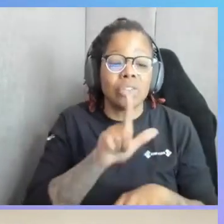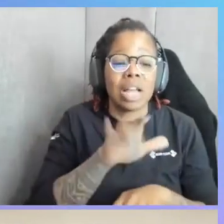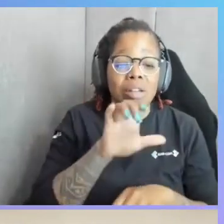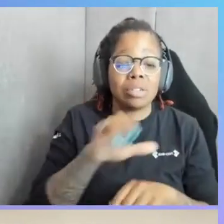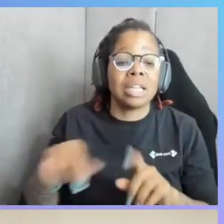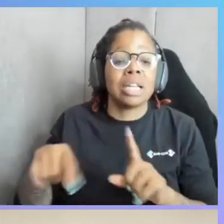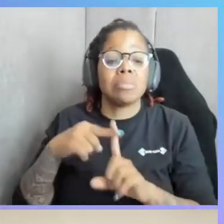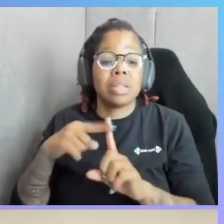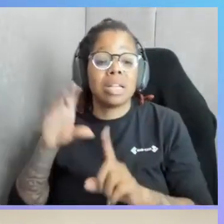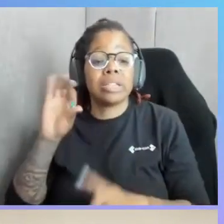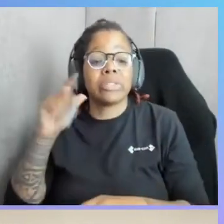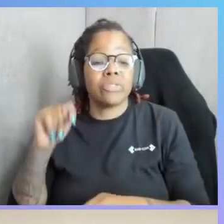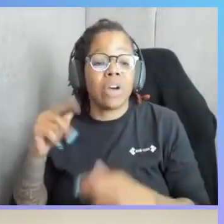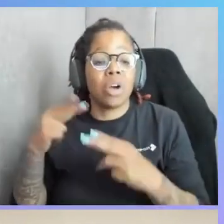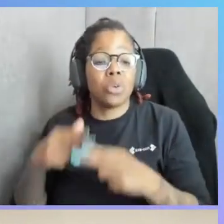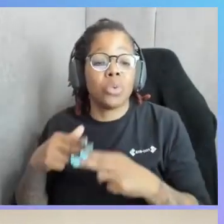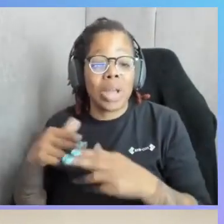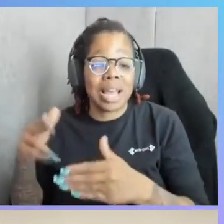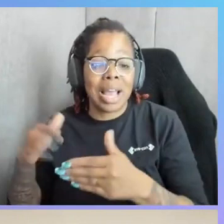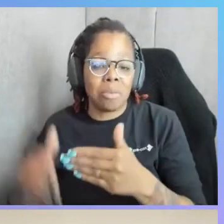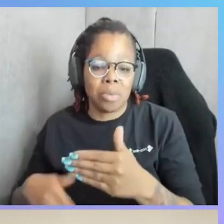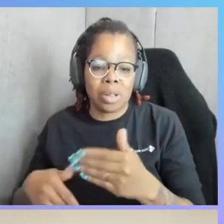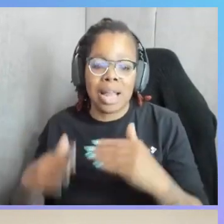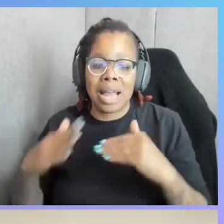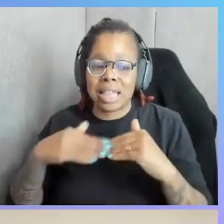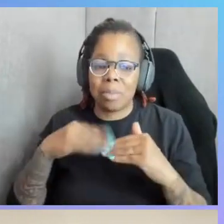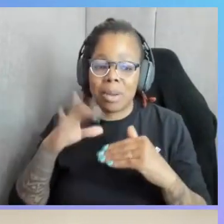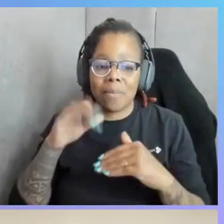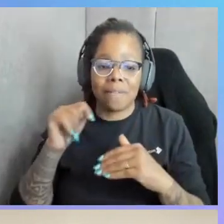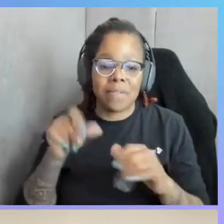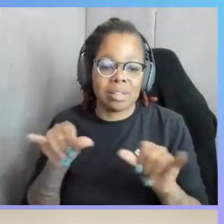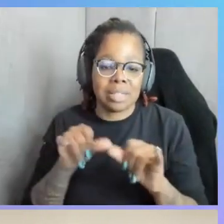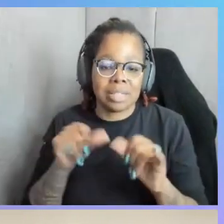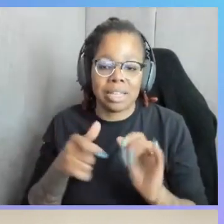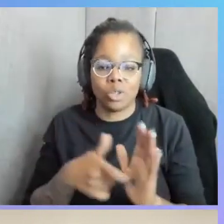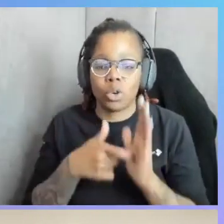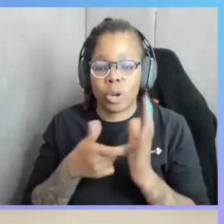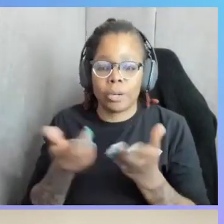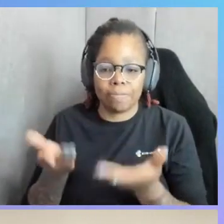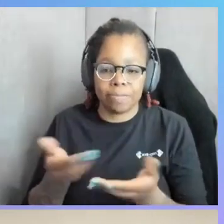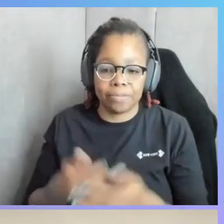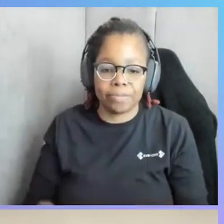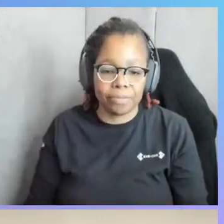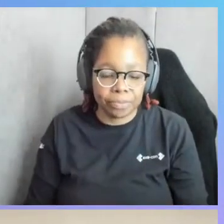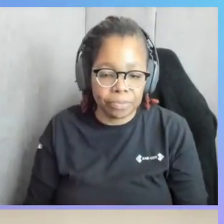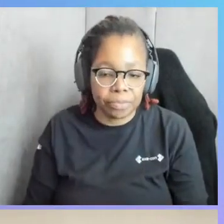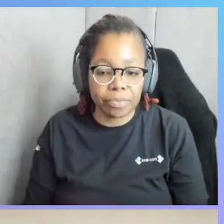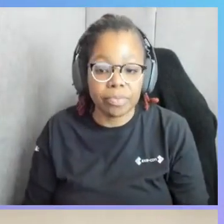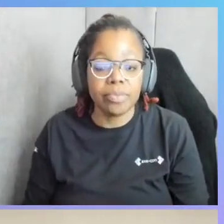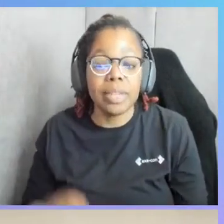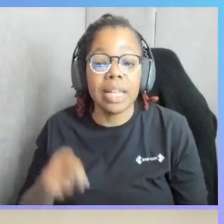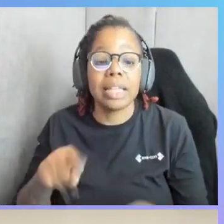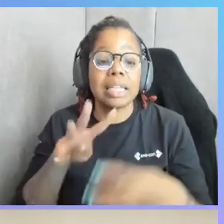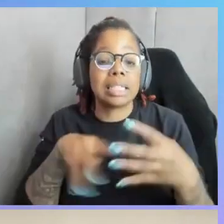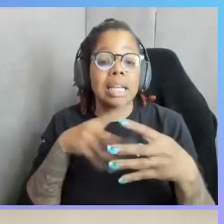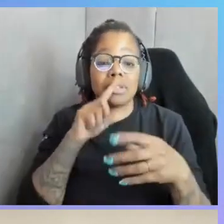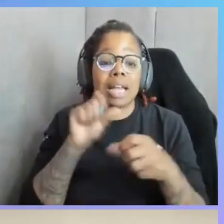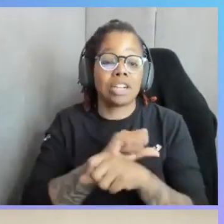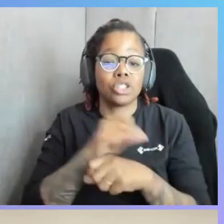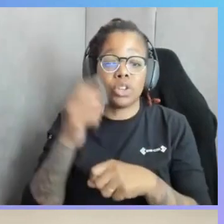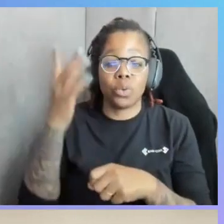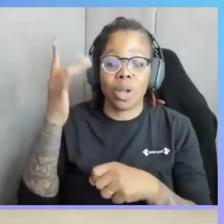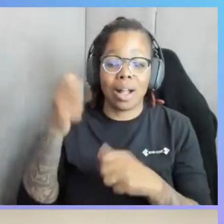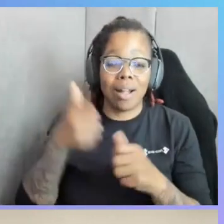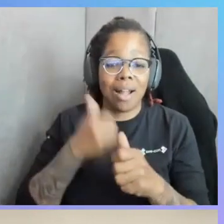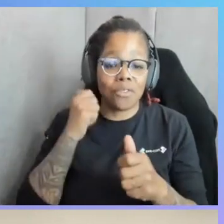weight output, the minimum font size requirement. This table is actually why I avoided the